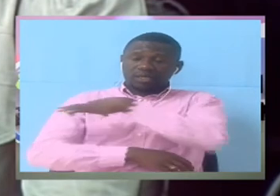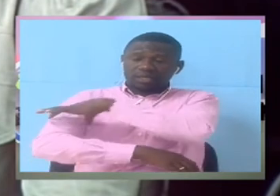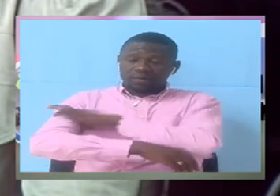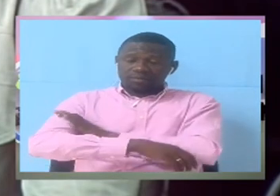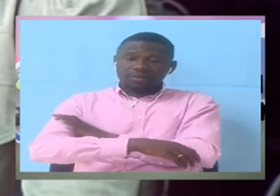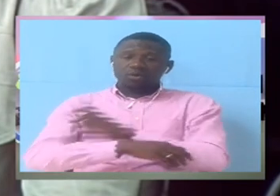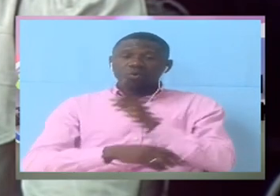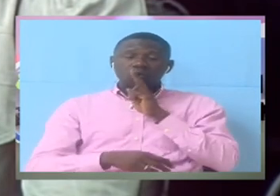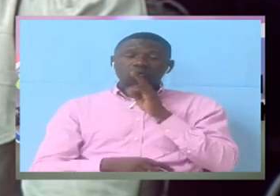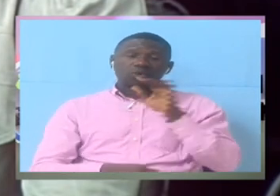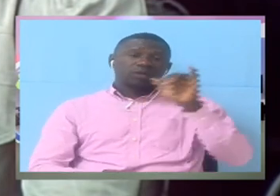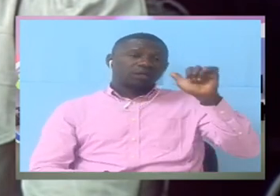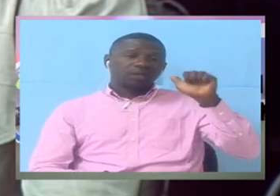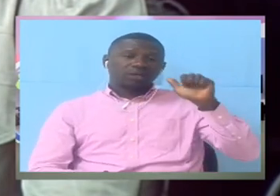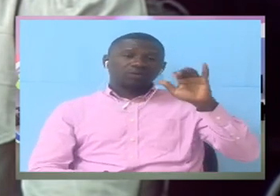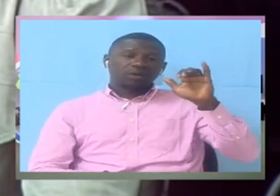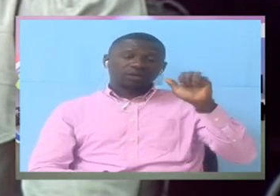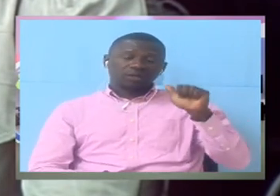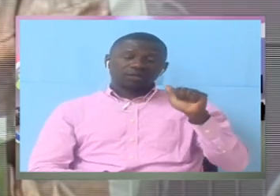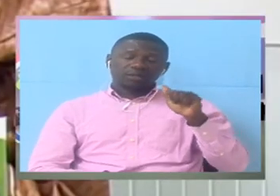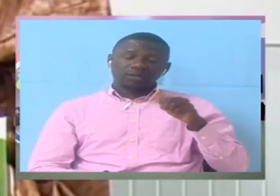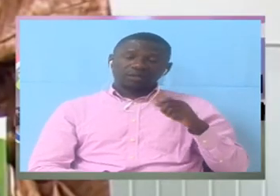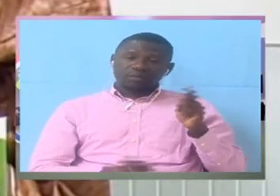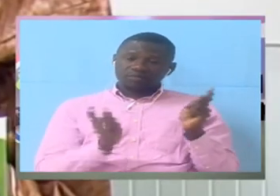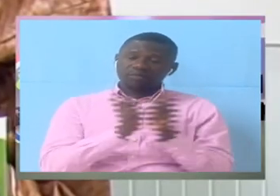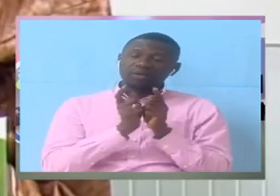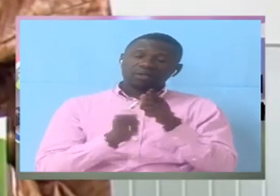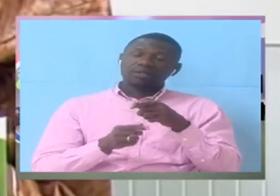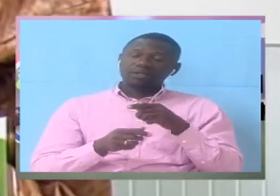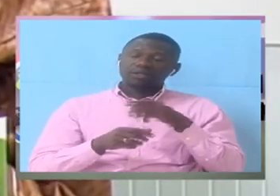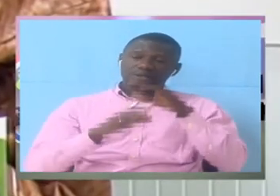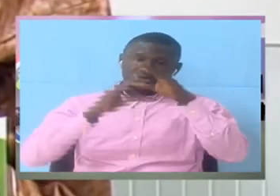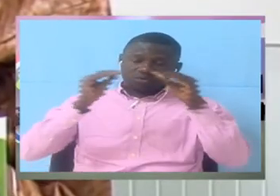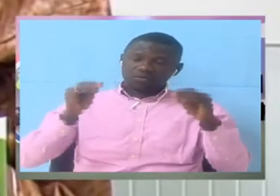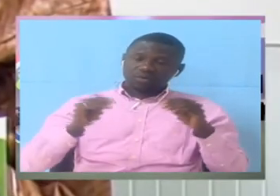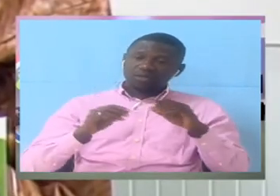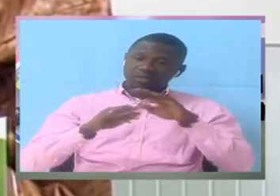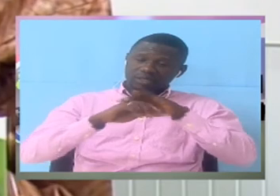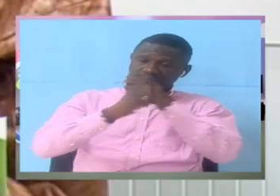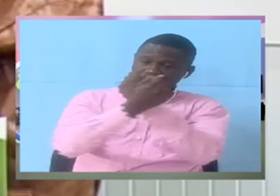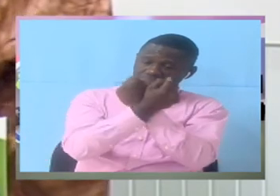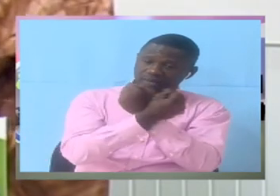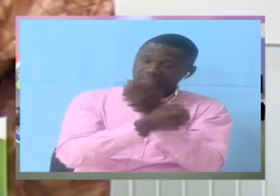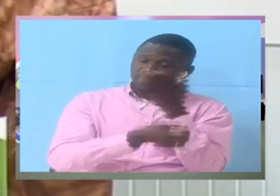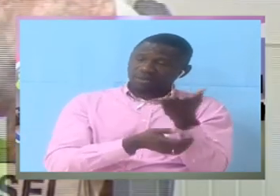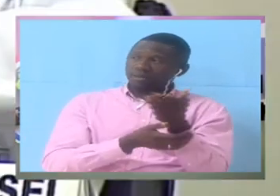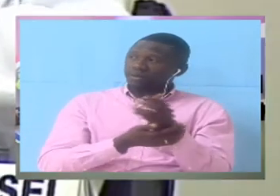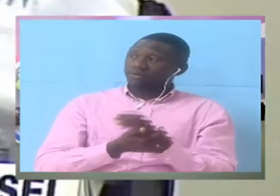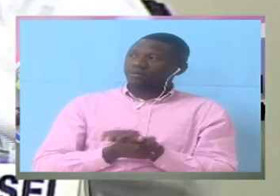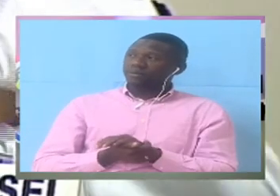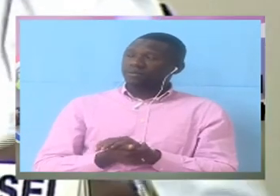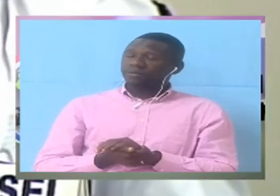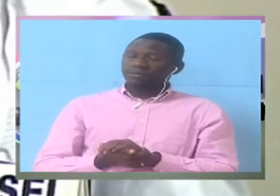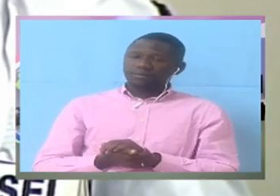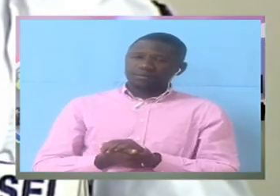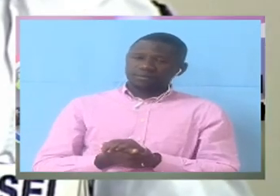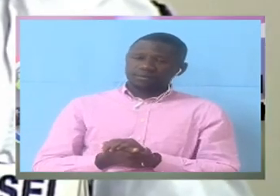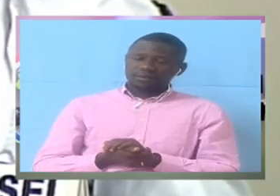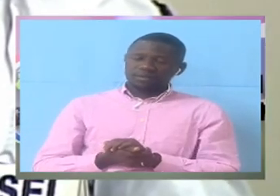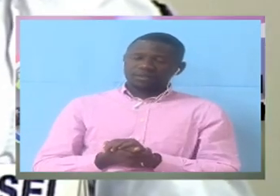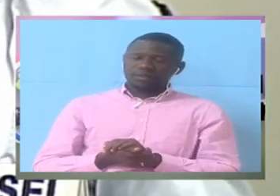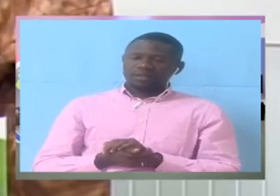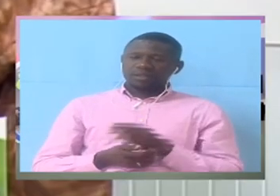It was Biransen who was invincible who found Biransen in the mess room and arrested him there. Allow the interpreter to